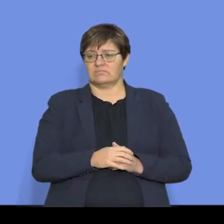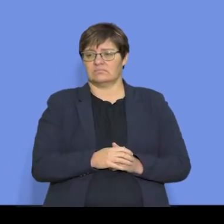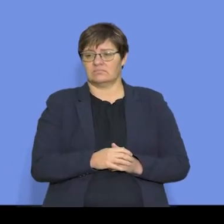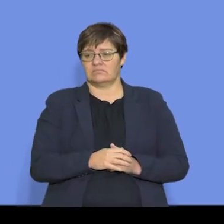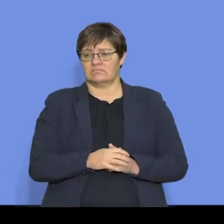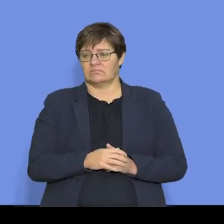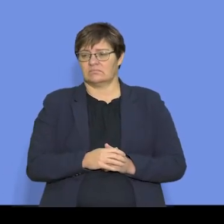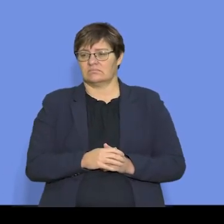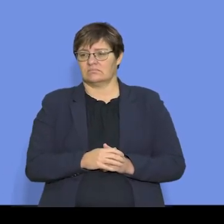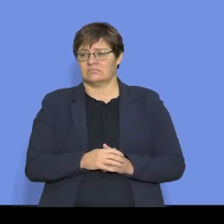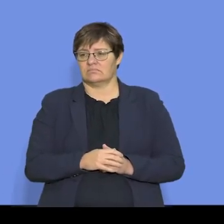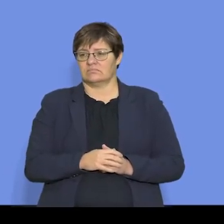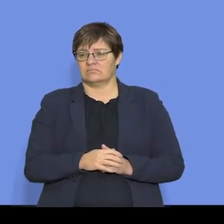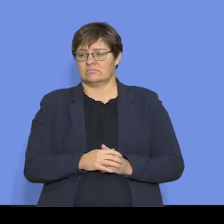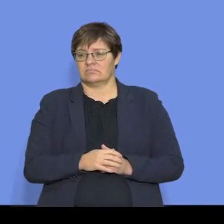6.25.